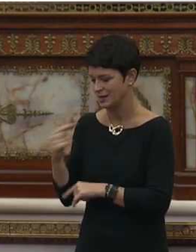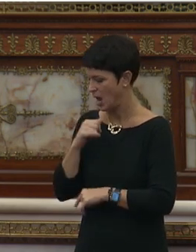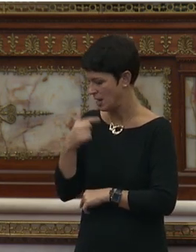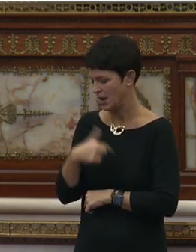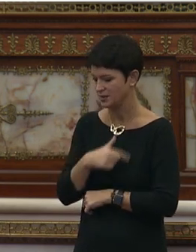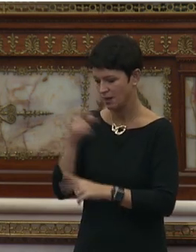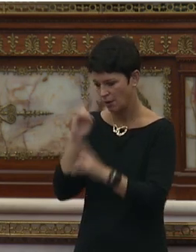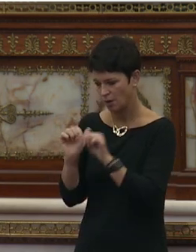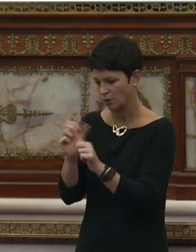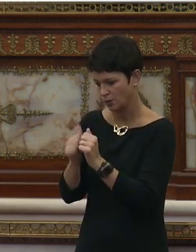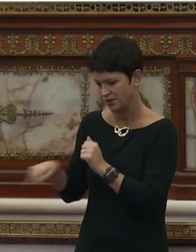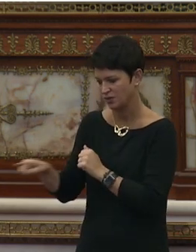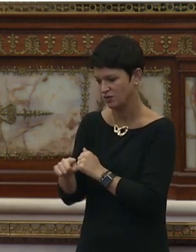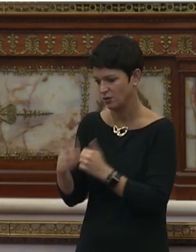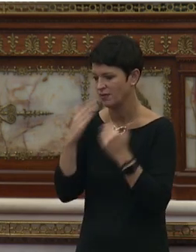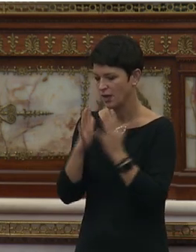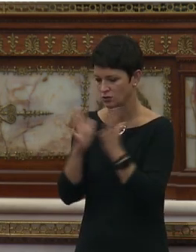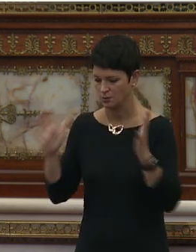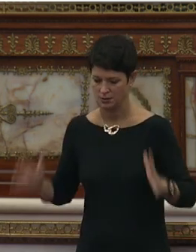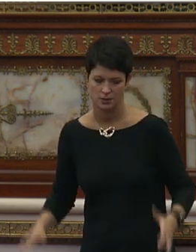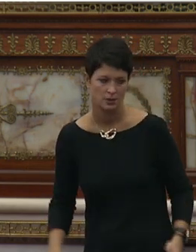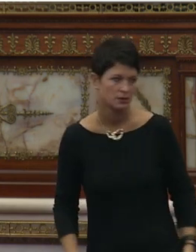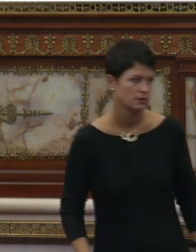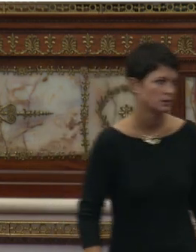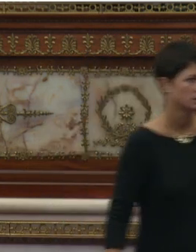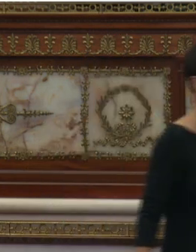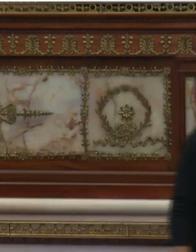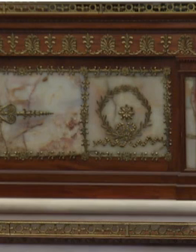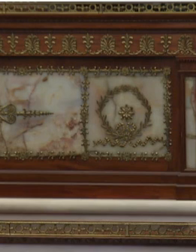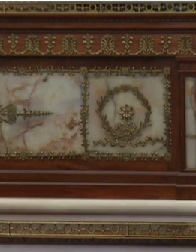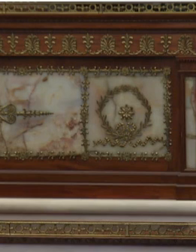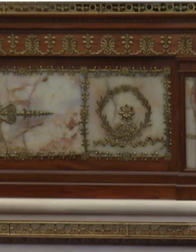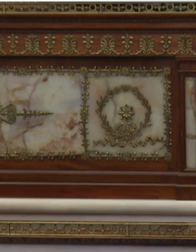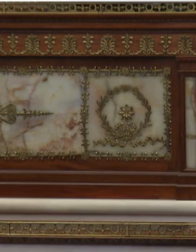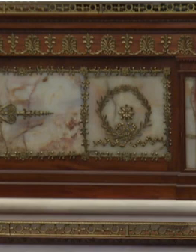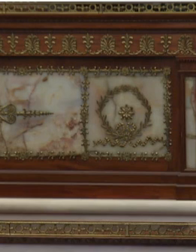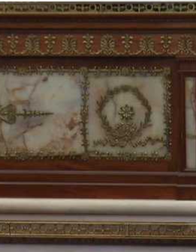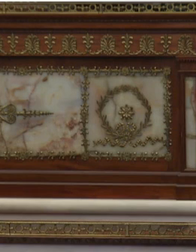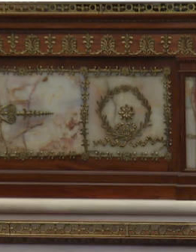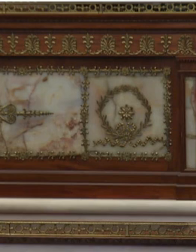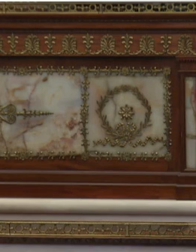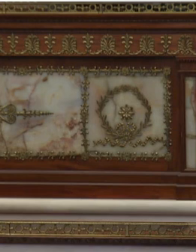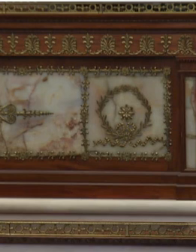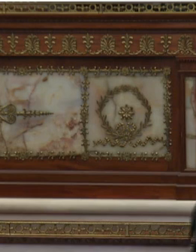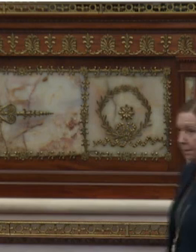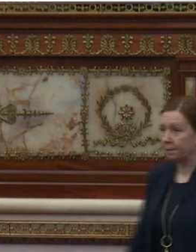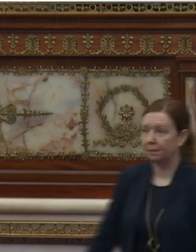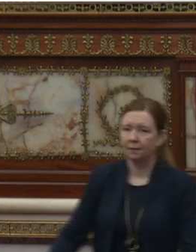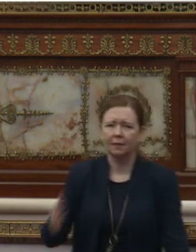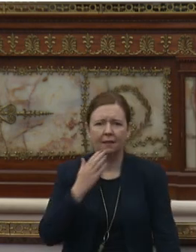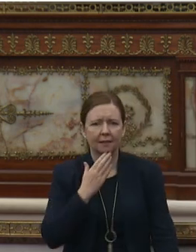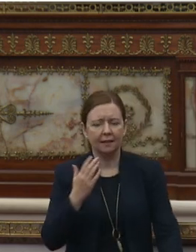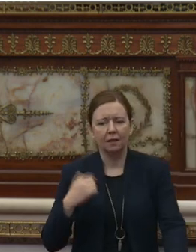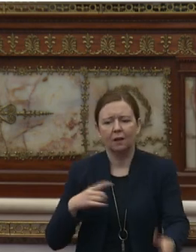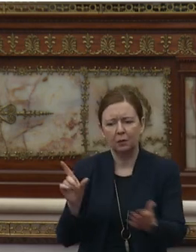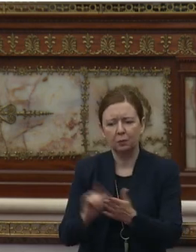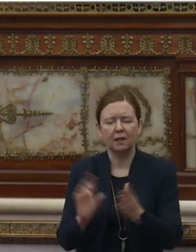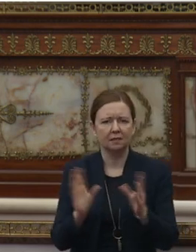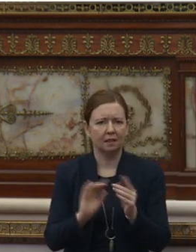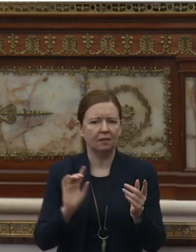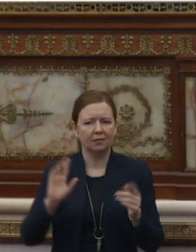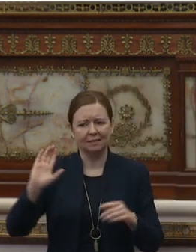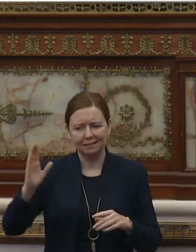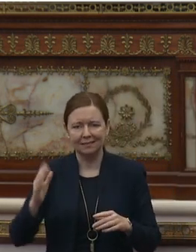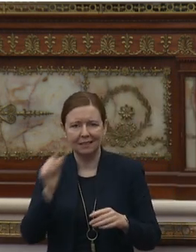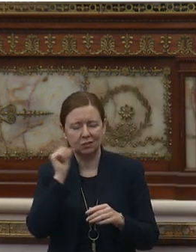honored to work with each and every one of you. Thank you. Thank you. Thank you, Councilwoman. Very impressive press conference yesterday. It was really exciting to see